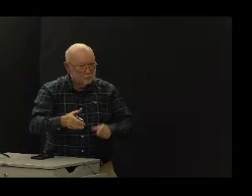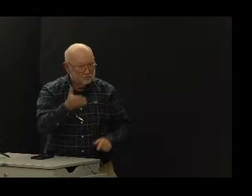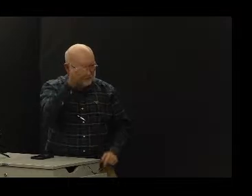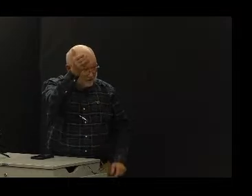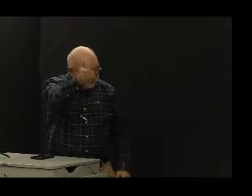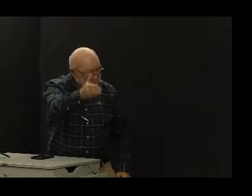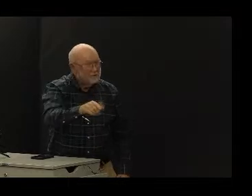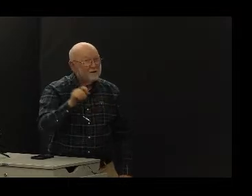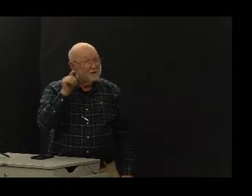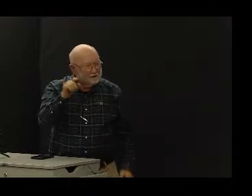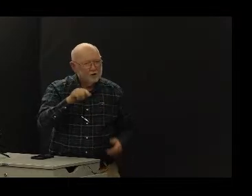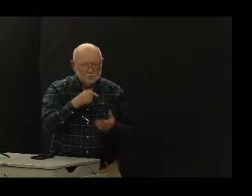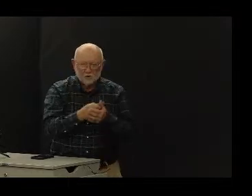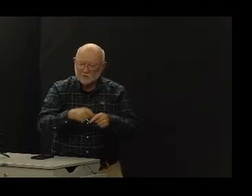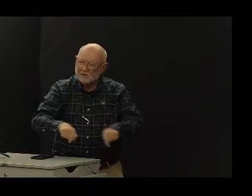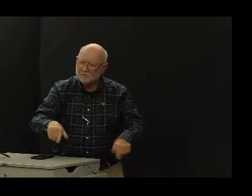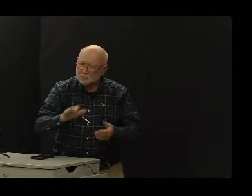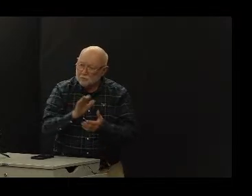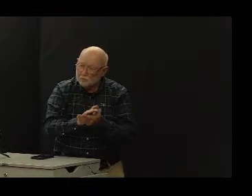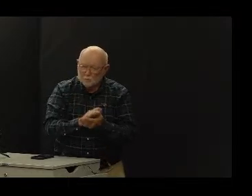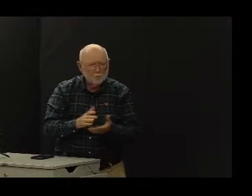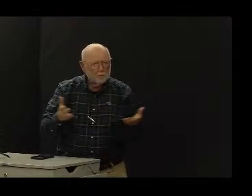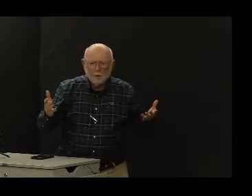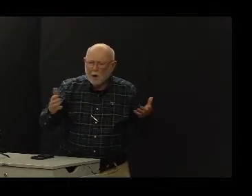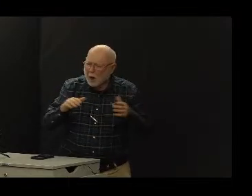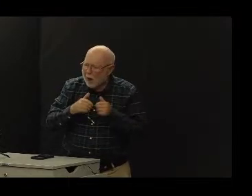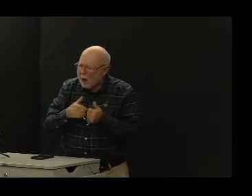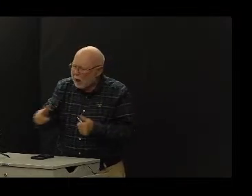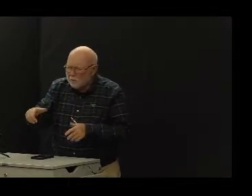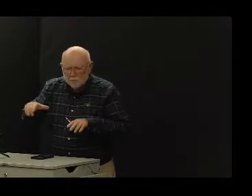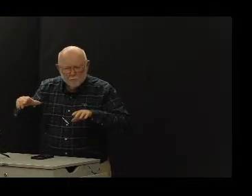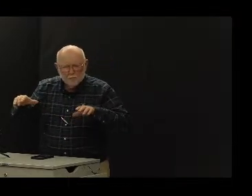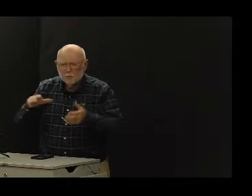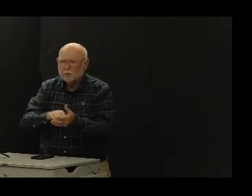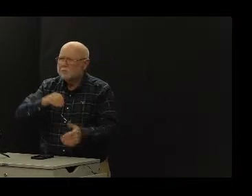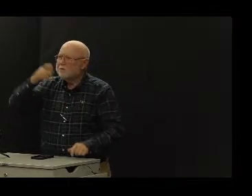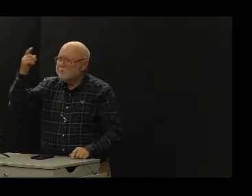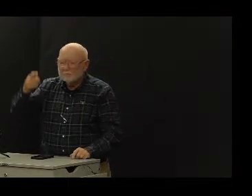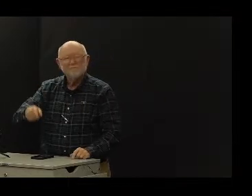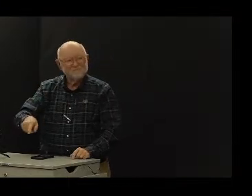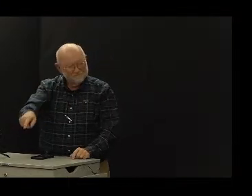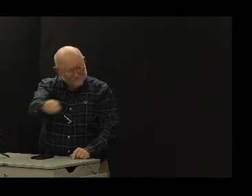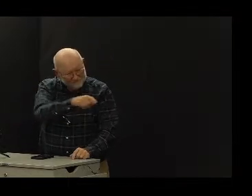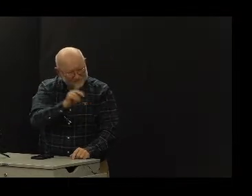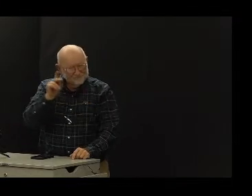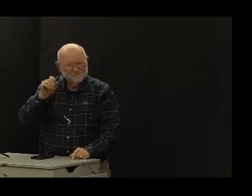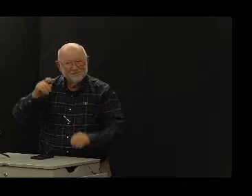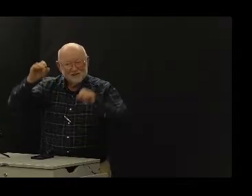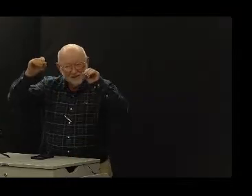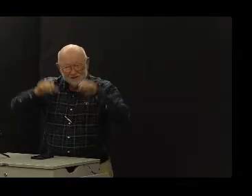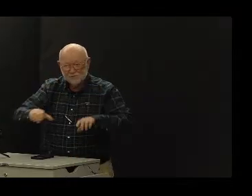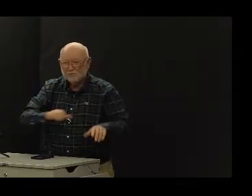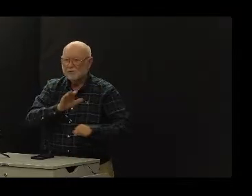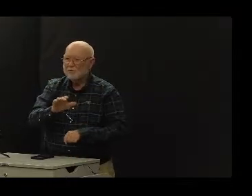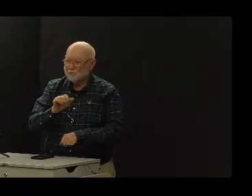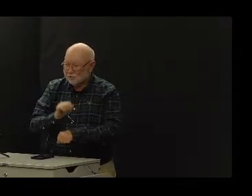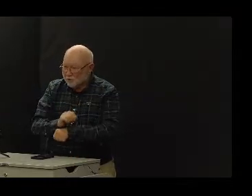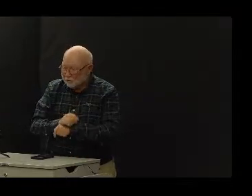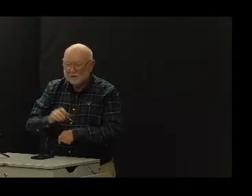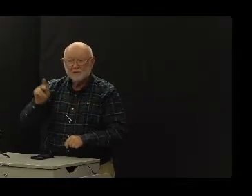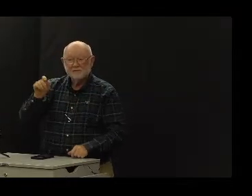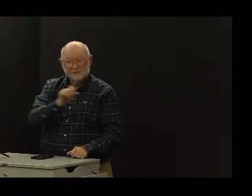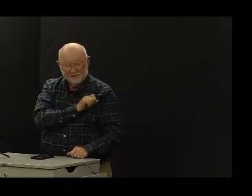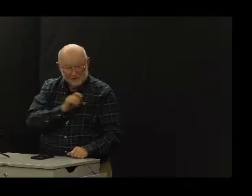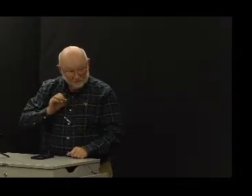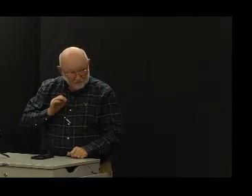thought, what a tremendous honor to have her and the deaf community represented in that way, even KSD. And